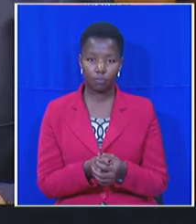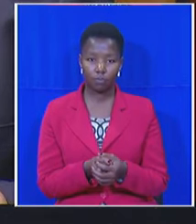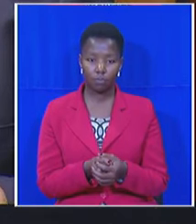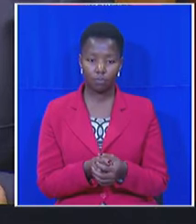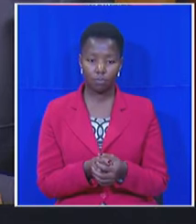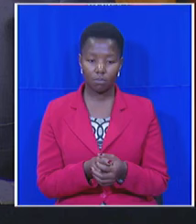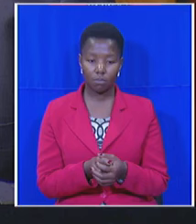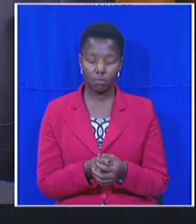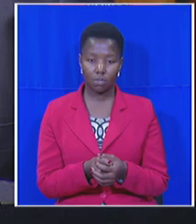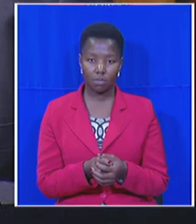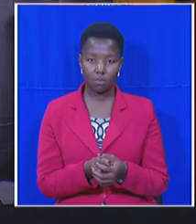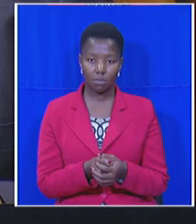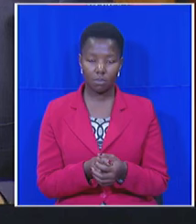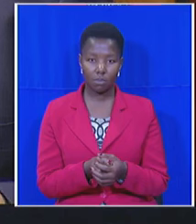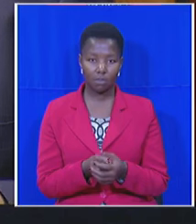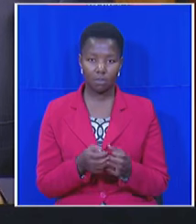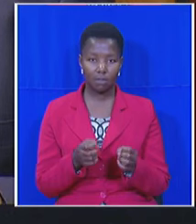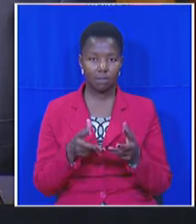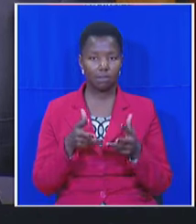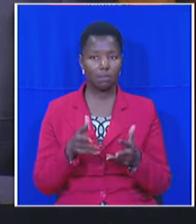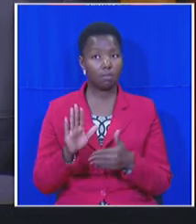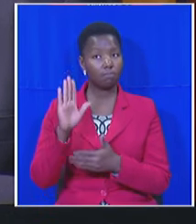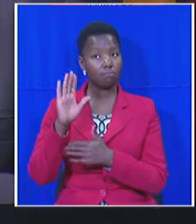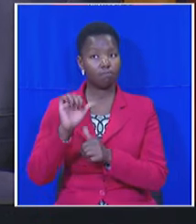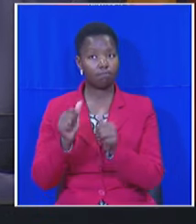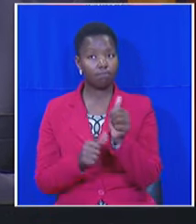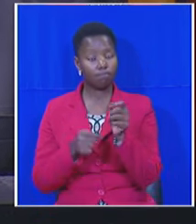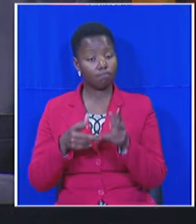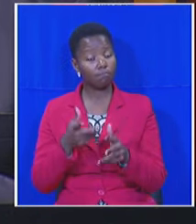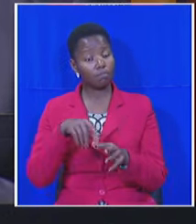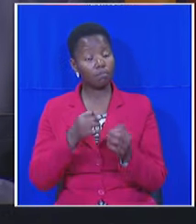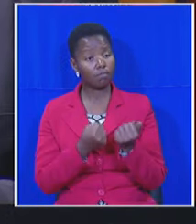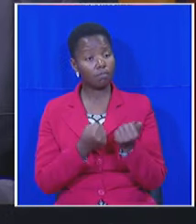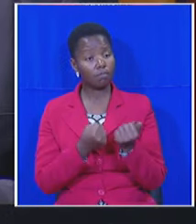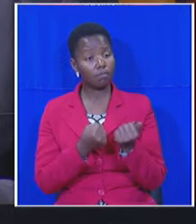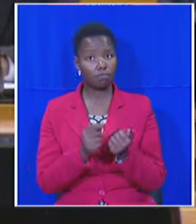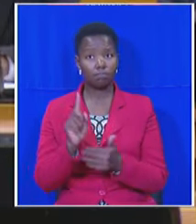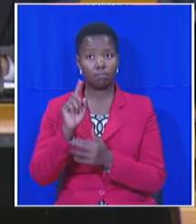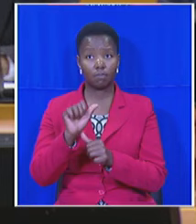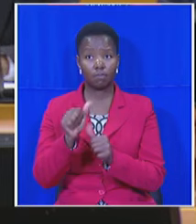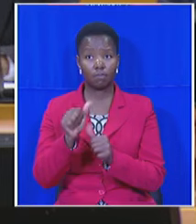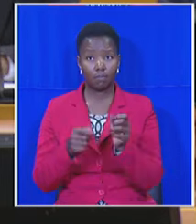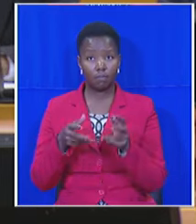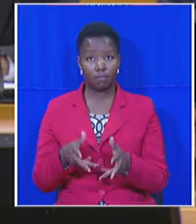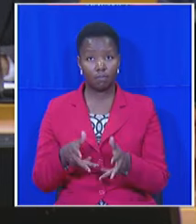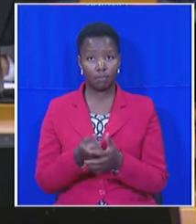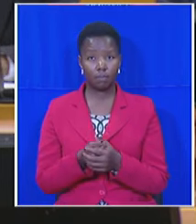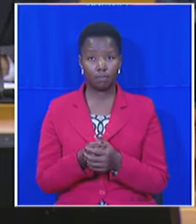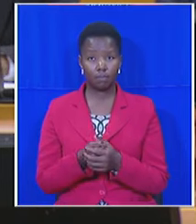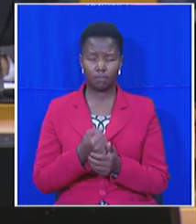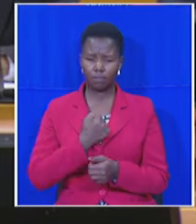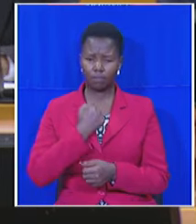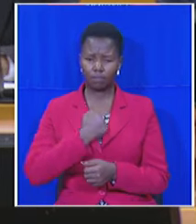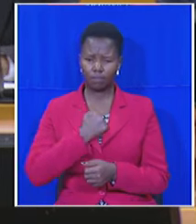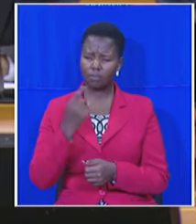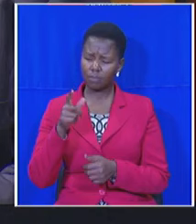Deputy Speaker. Those in favor Deputy Speaker. of the vote being agreed to, say yes. Deputy Speaker, sorry. Just wait,